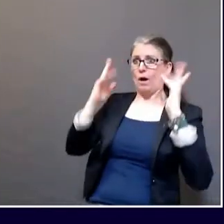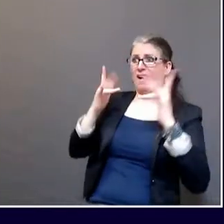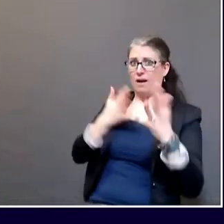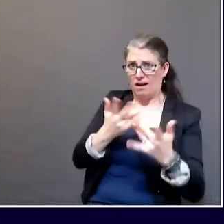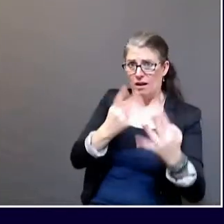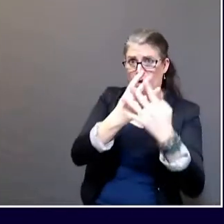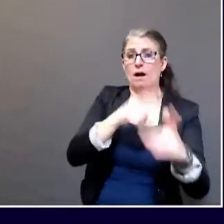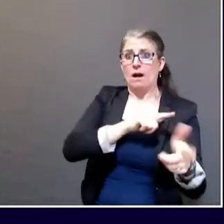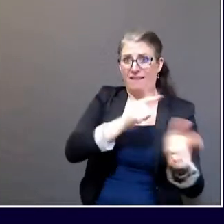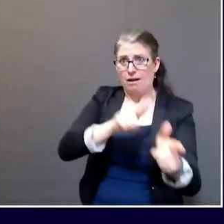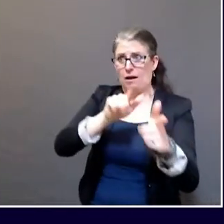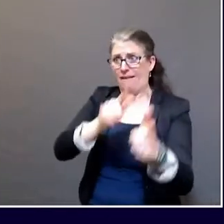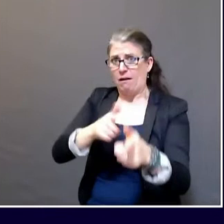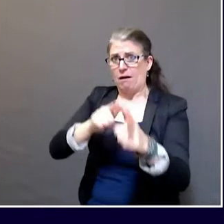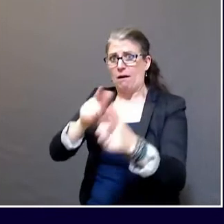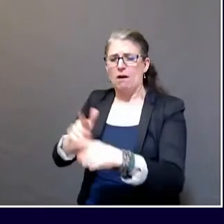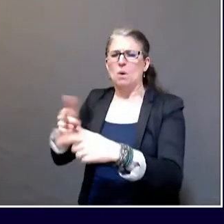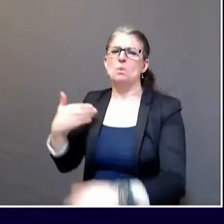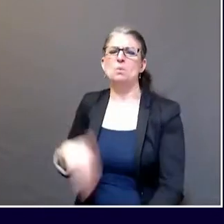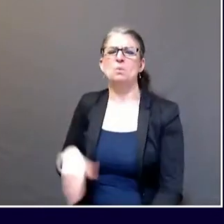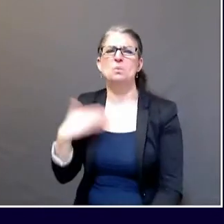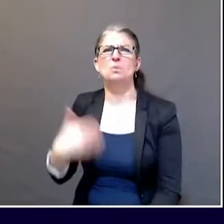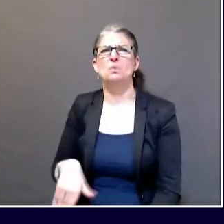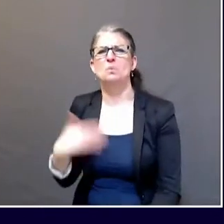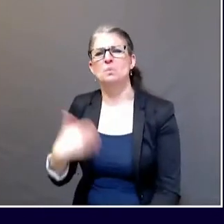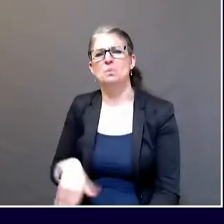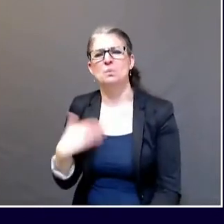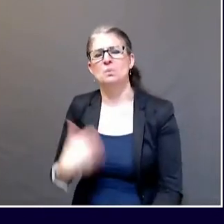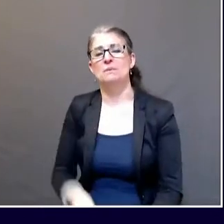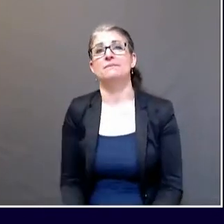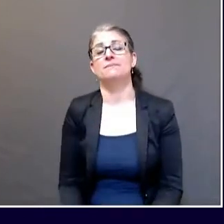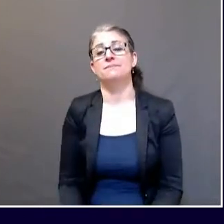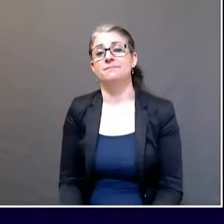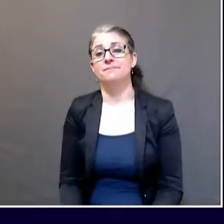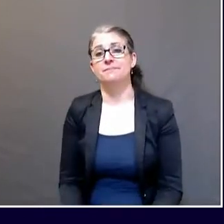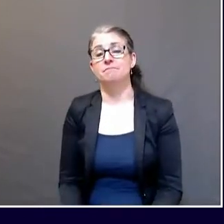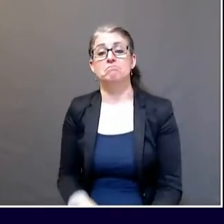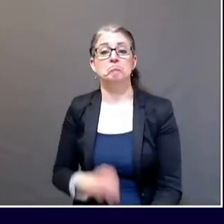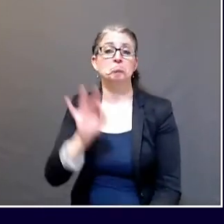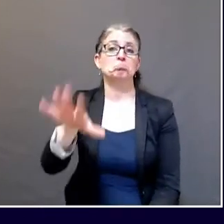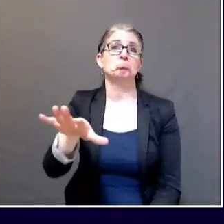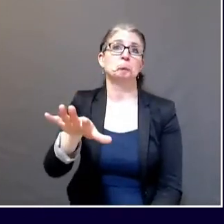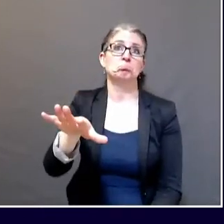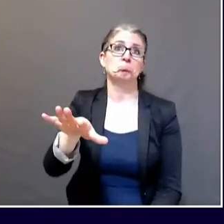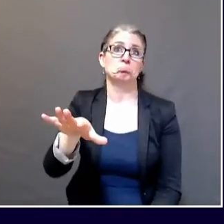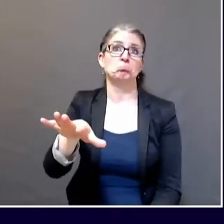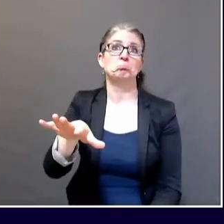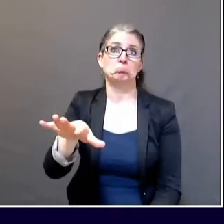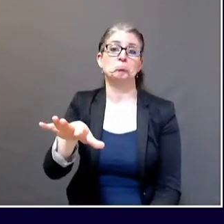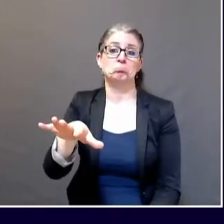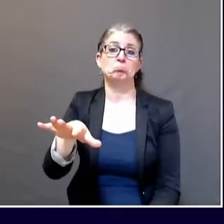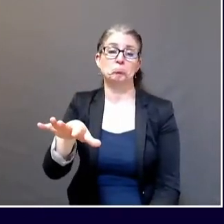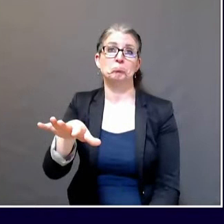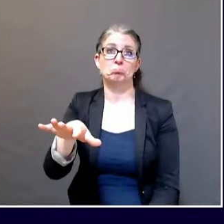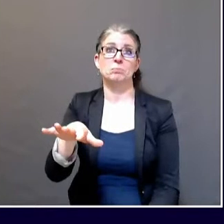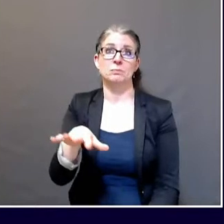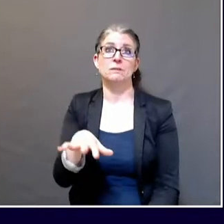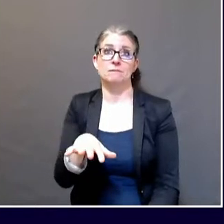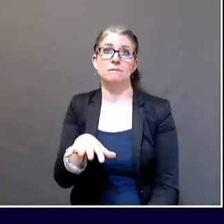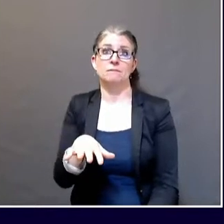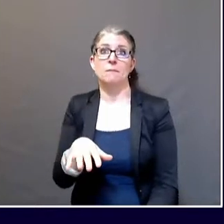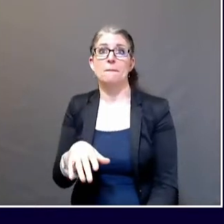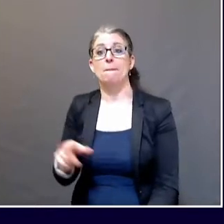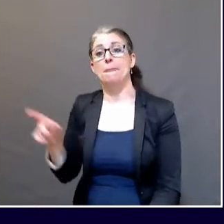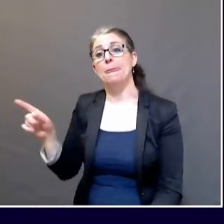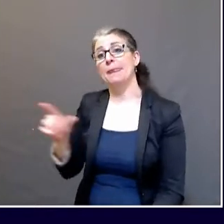the first recommendation would be to recognize that many folks will be contacted, as the commissioner just mentioned,